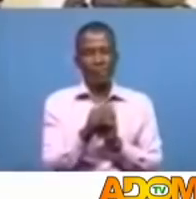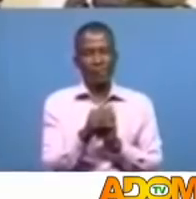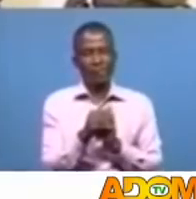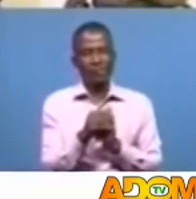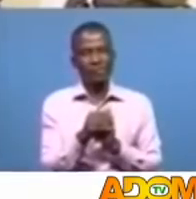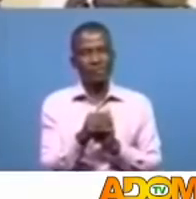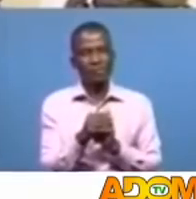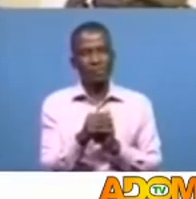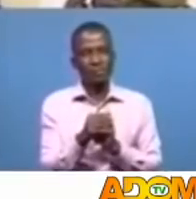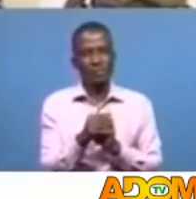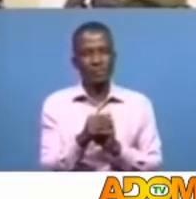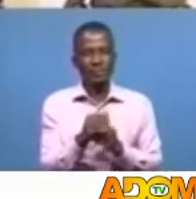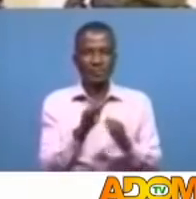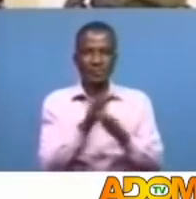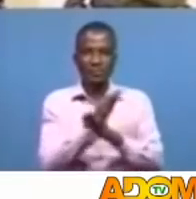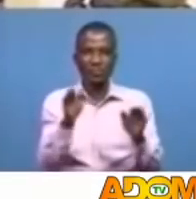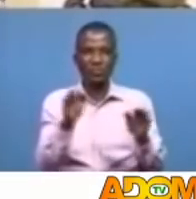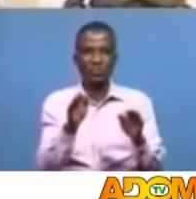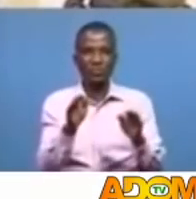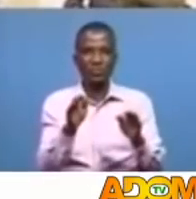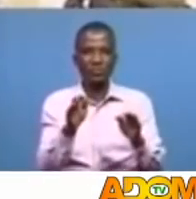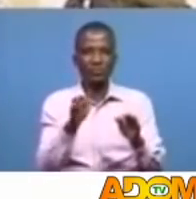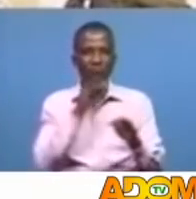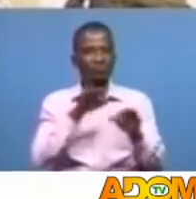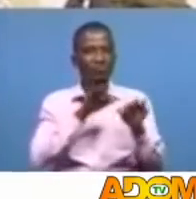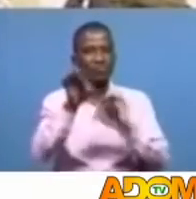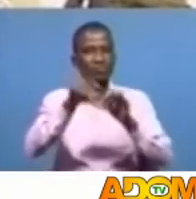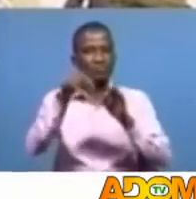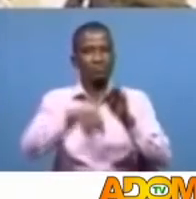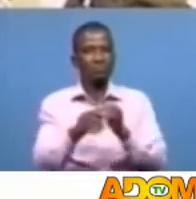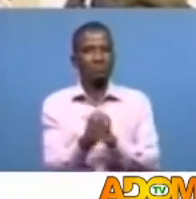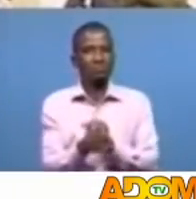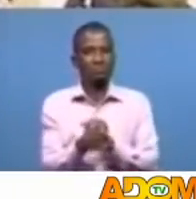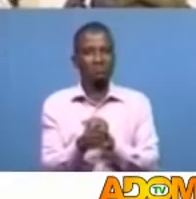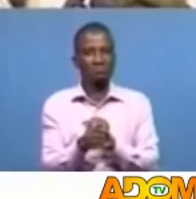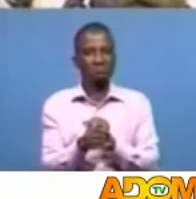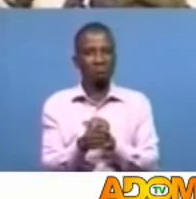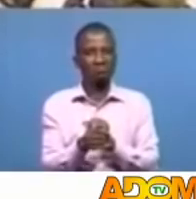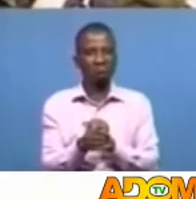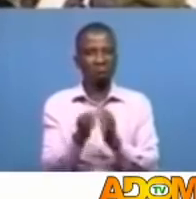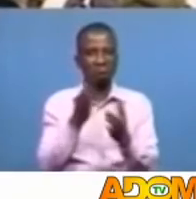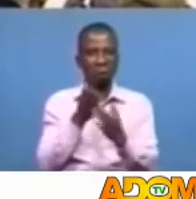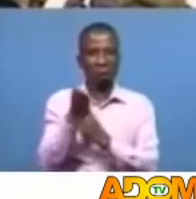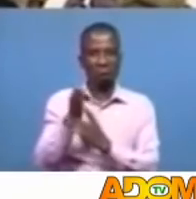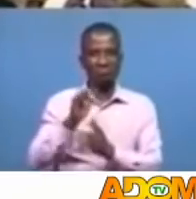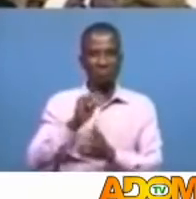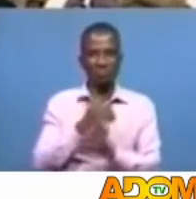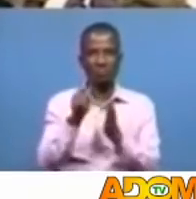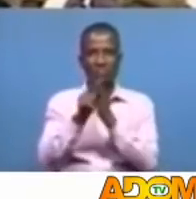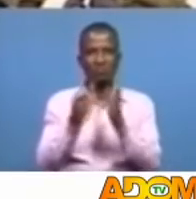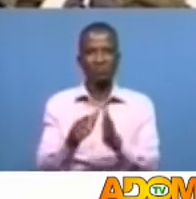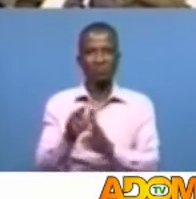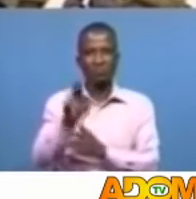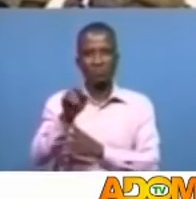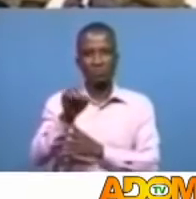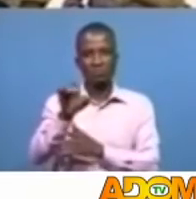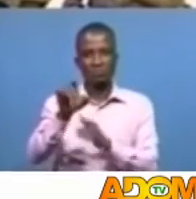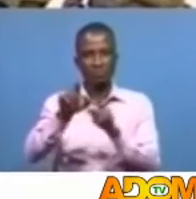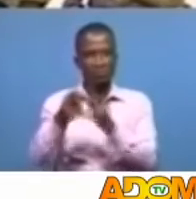ATA have not been met by the applicant in this application.